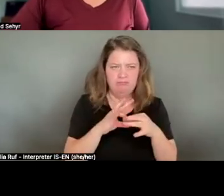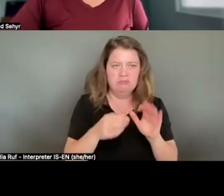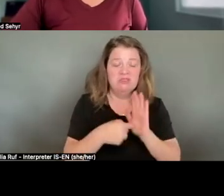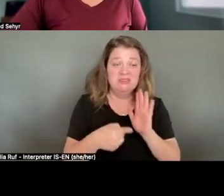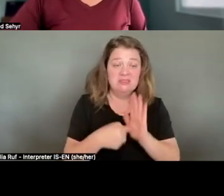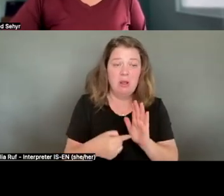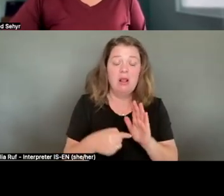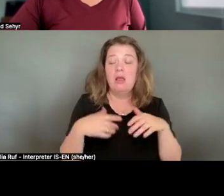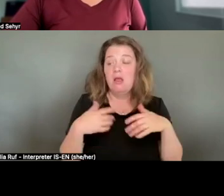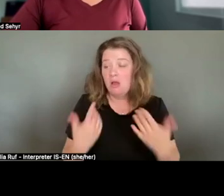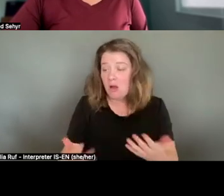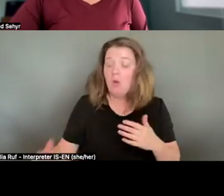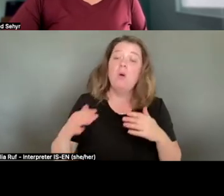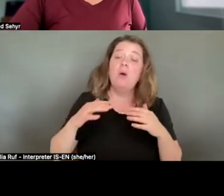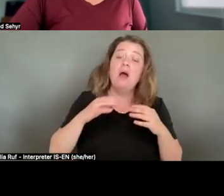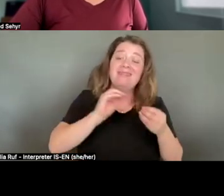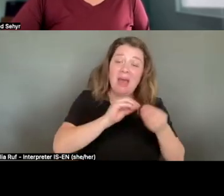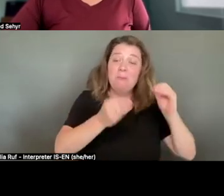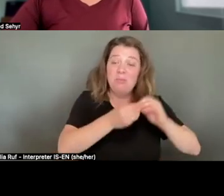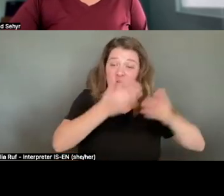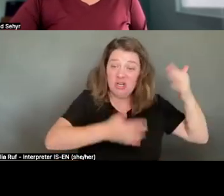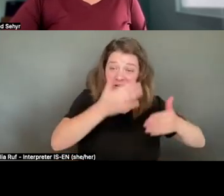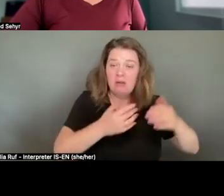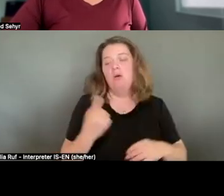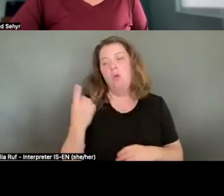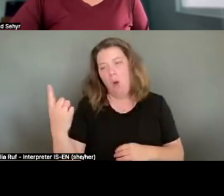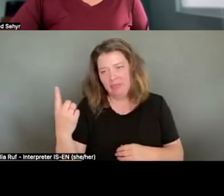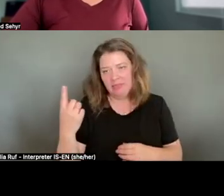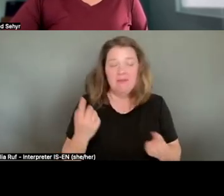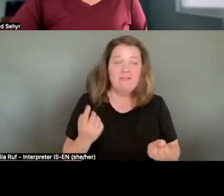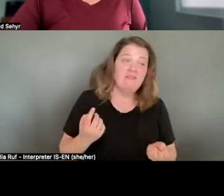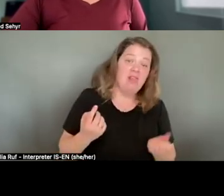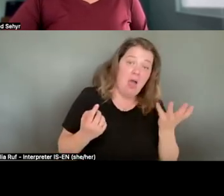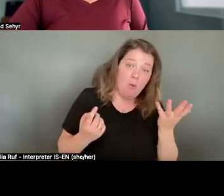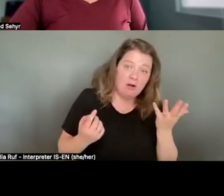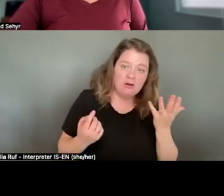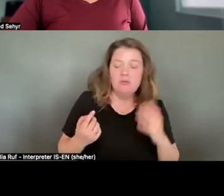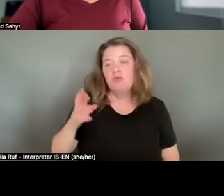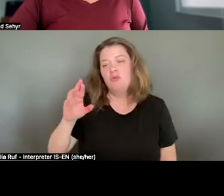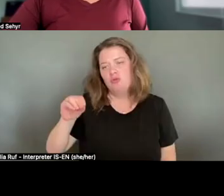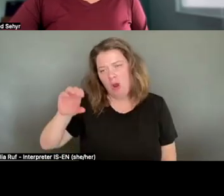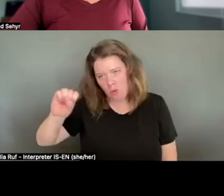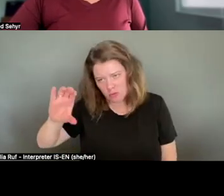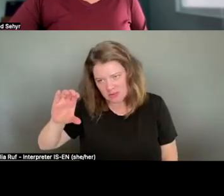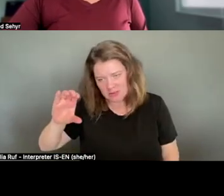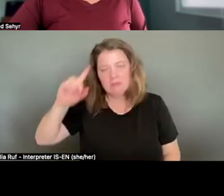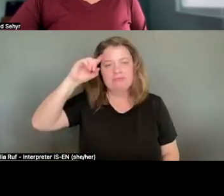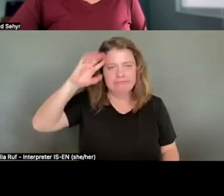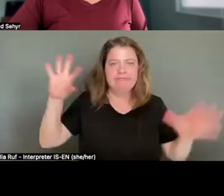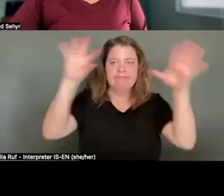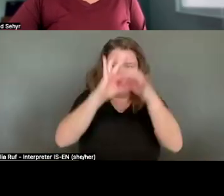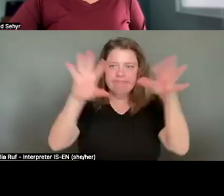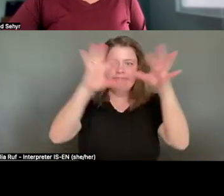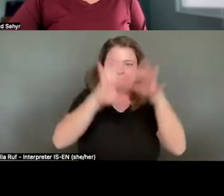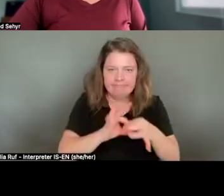number elicited one, flower elicited rose, and so on. These associations